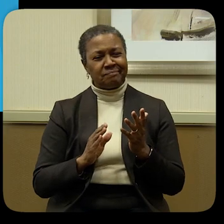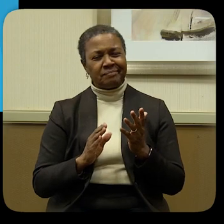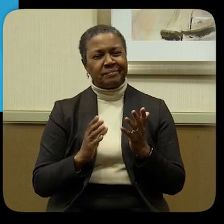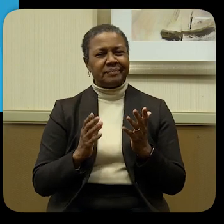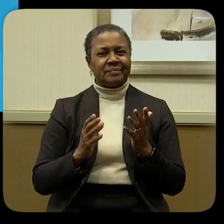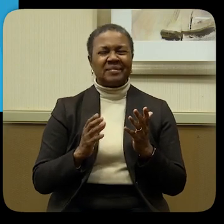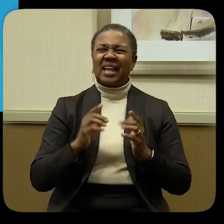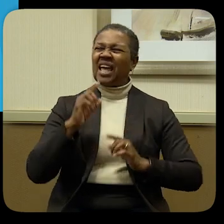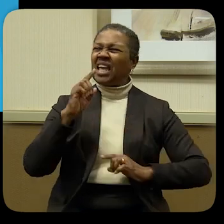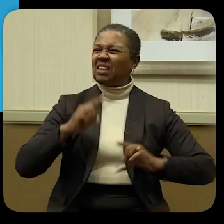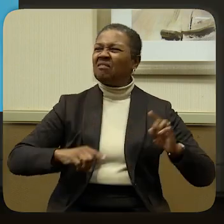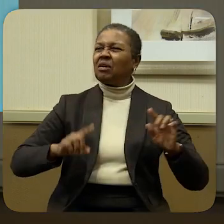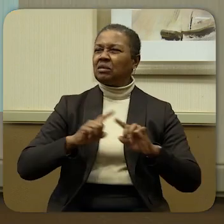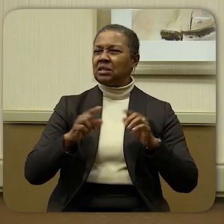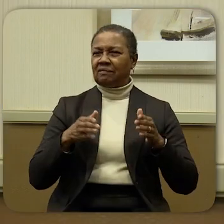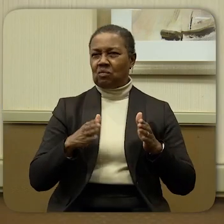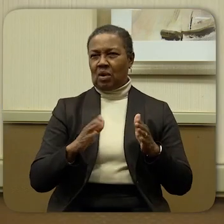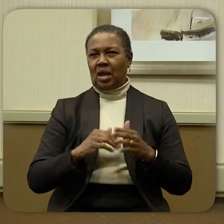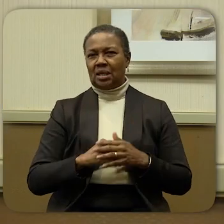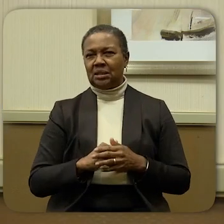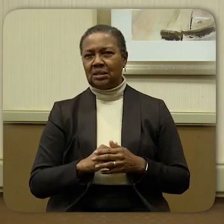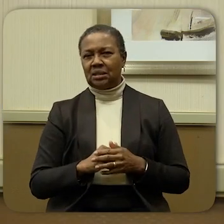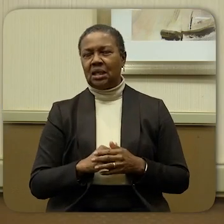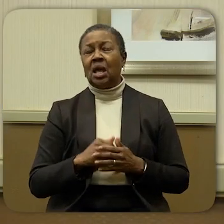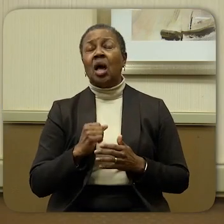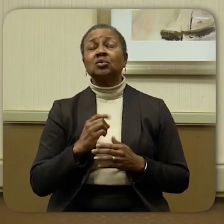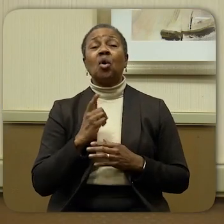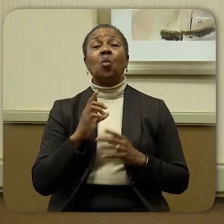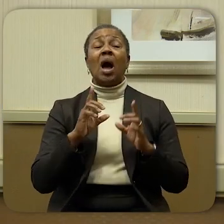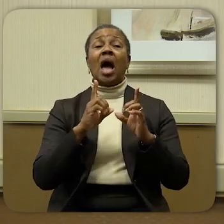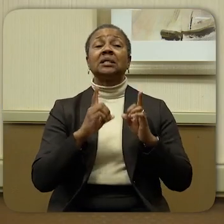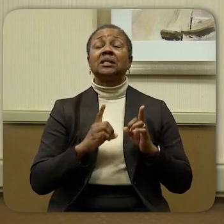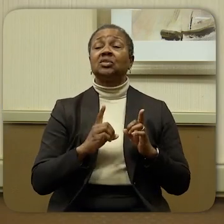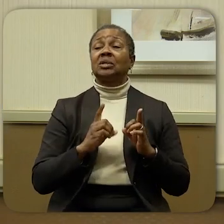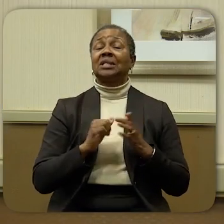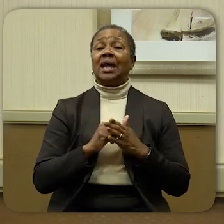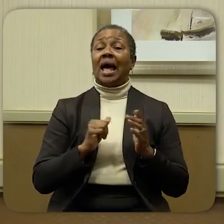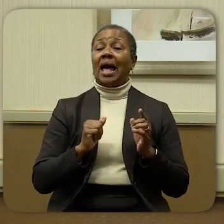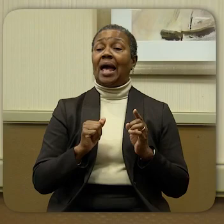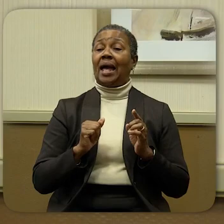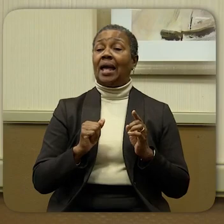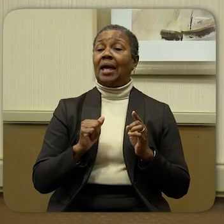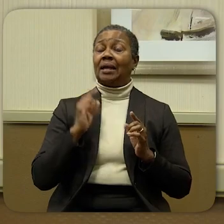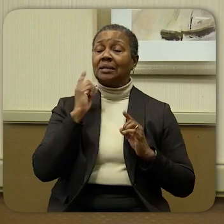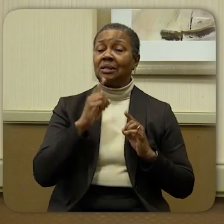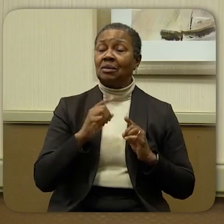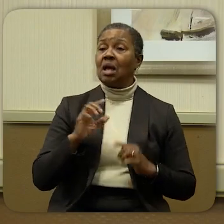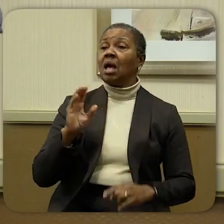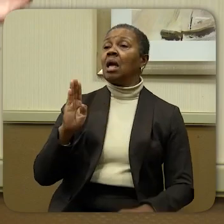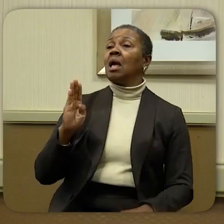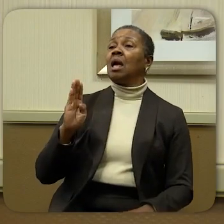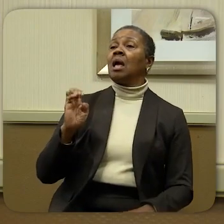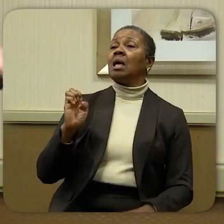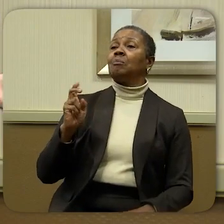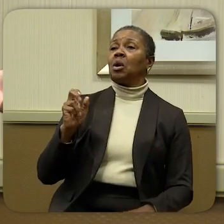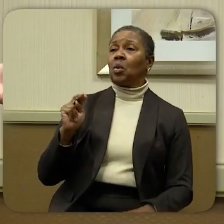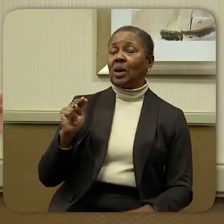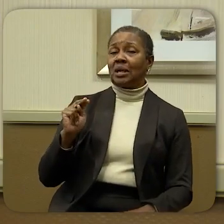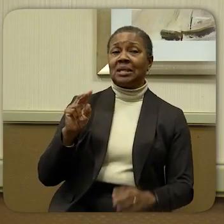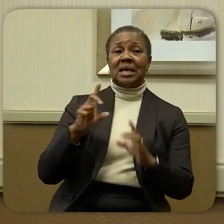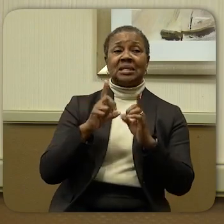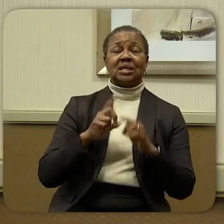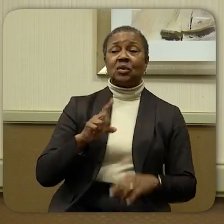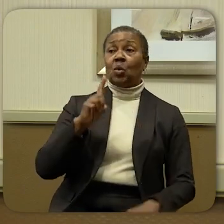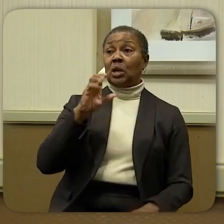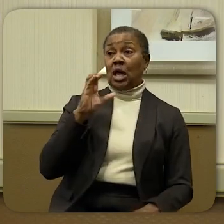a variety of ways. So one of the districts that I look to a lot is Berwyn District 100. They're a K through 8